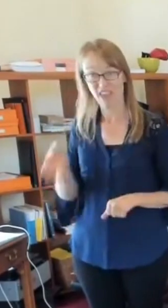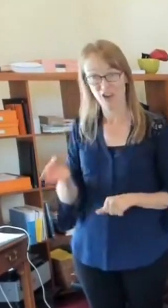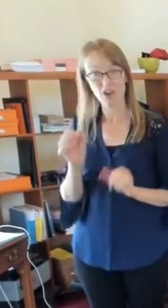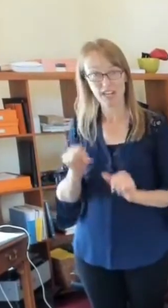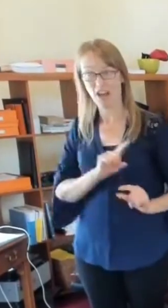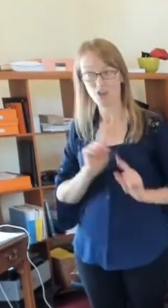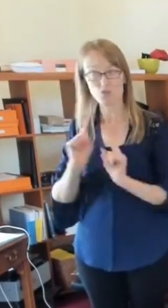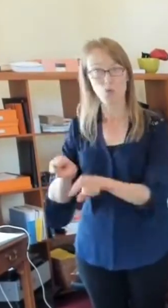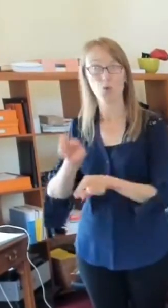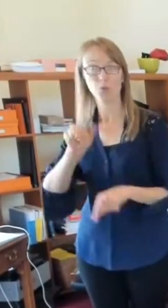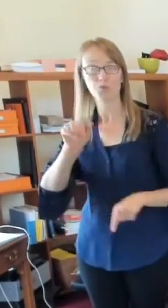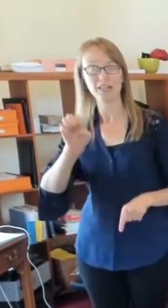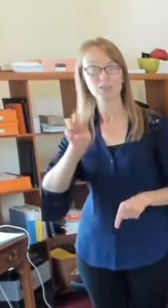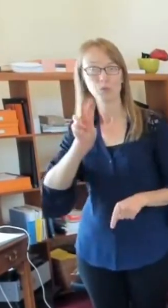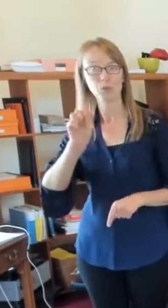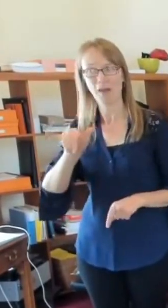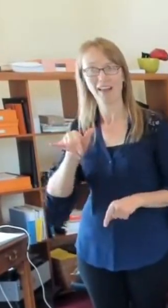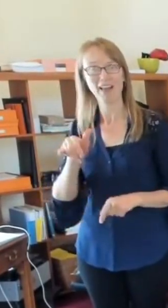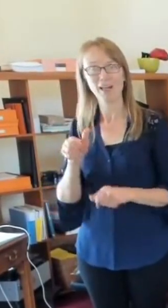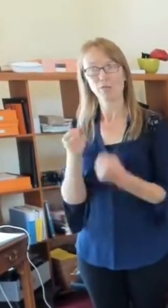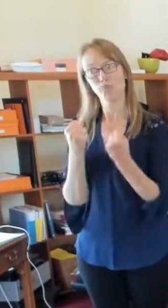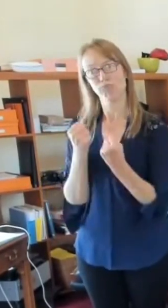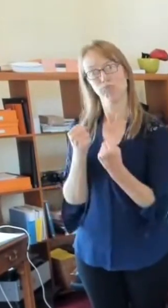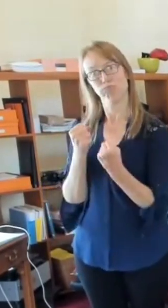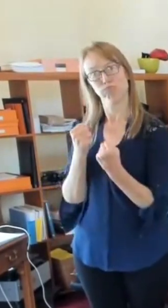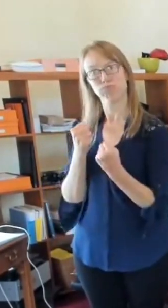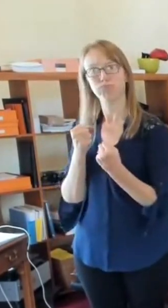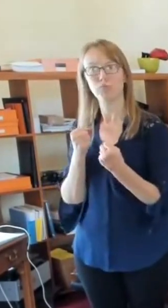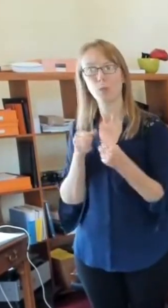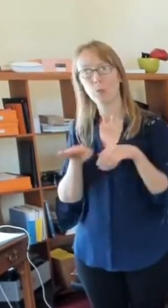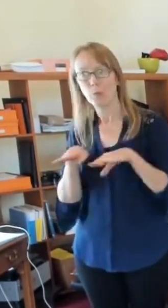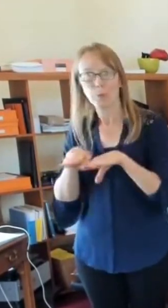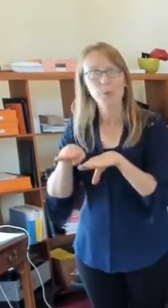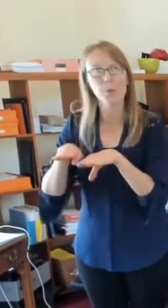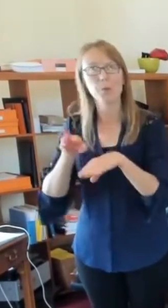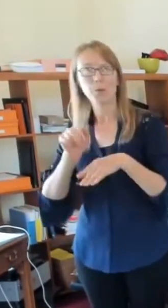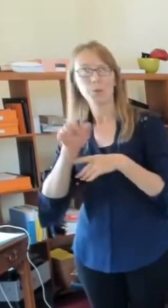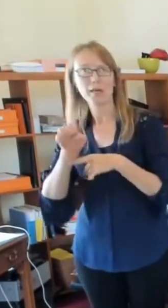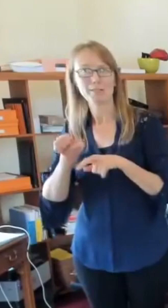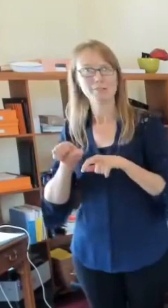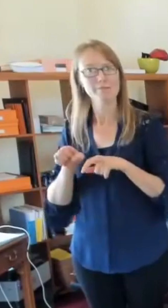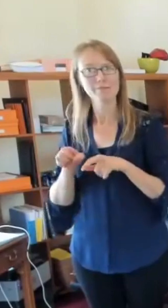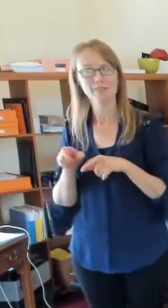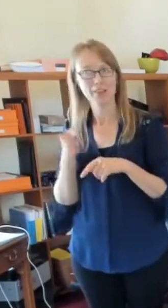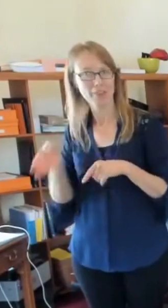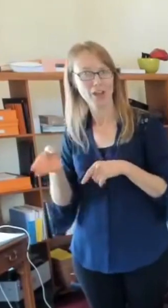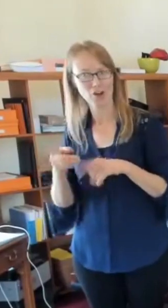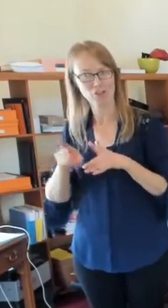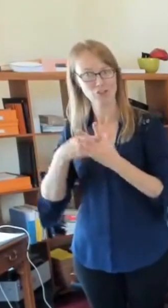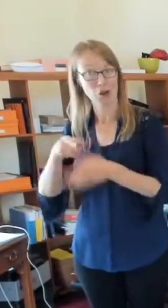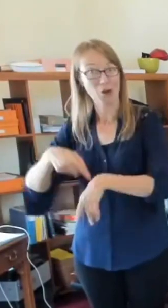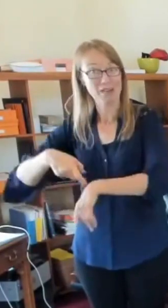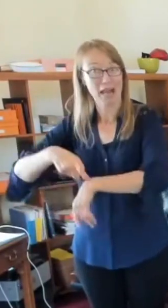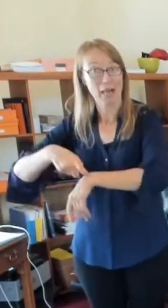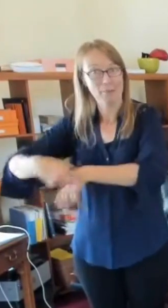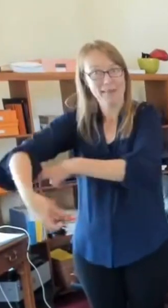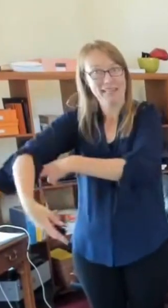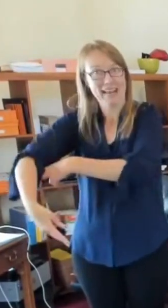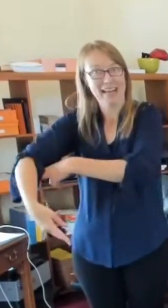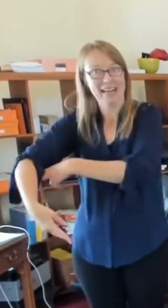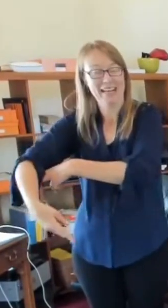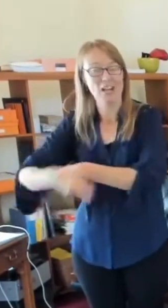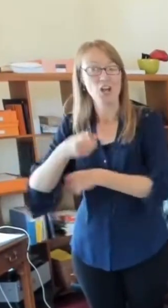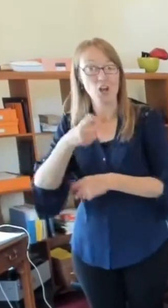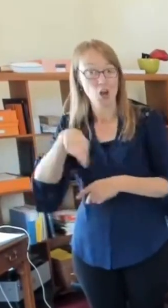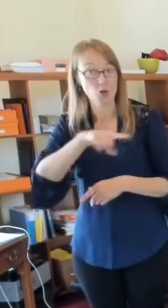under controlled conditions. You could also, and it started I think at midnight, you could also go and watch, and that's